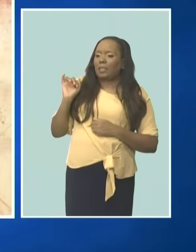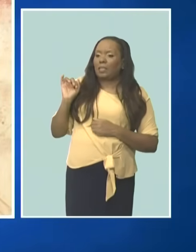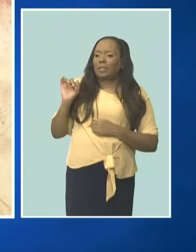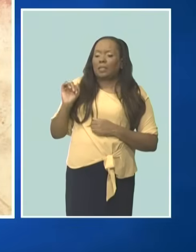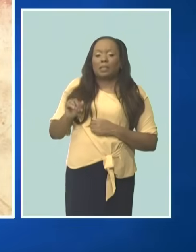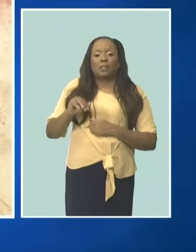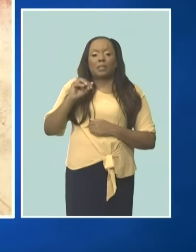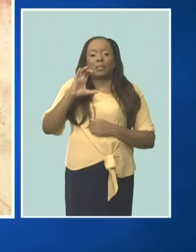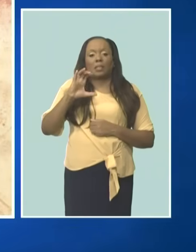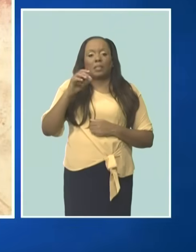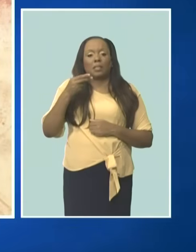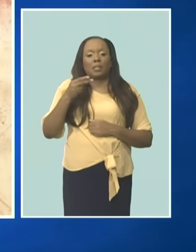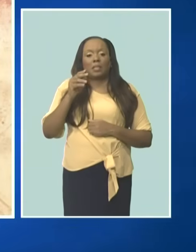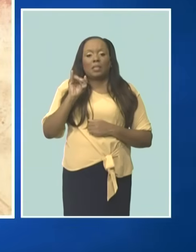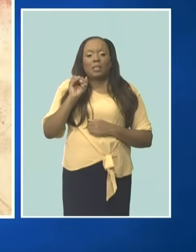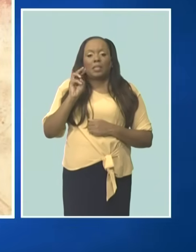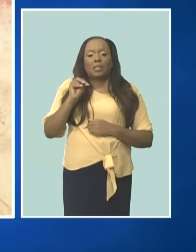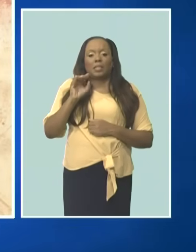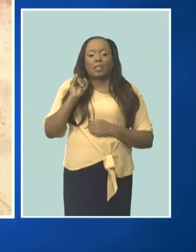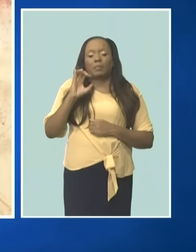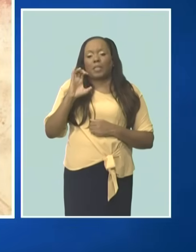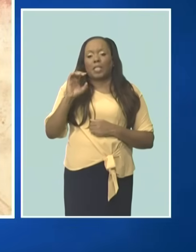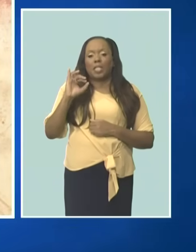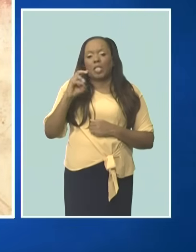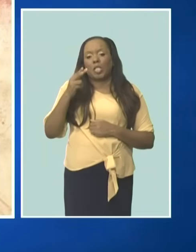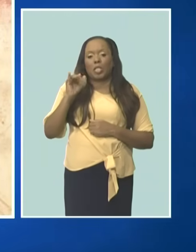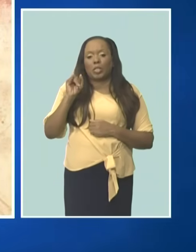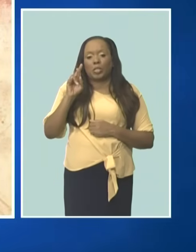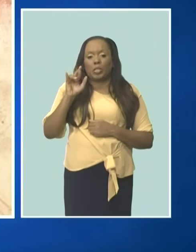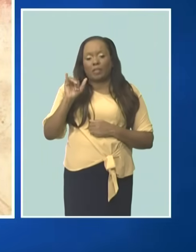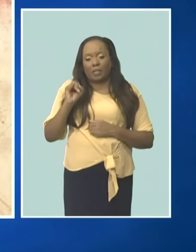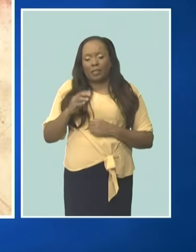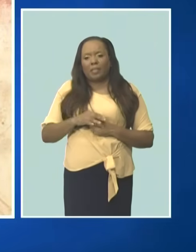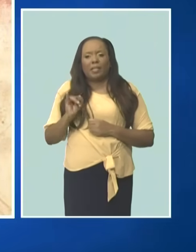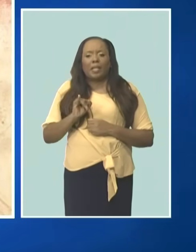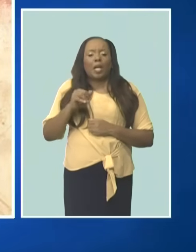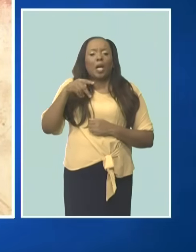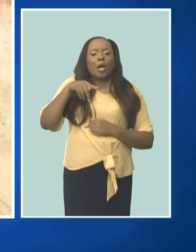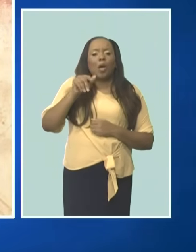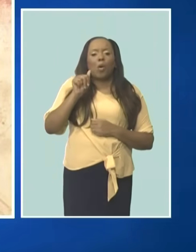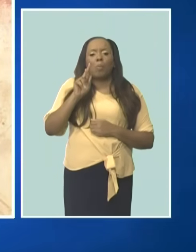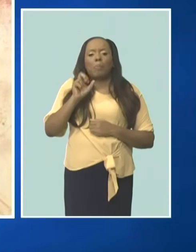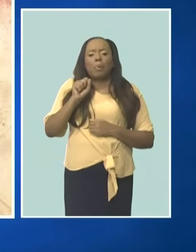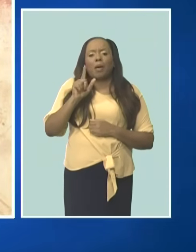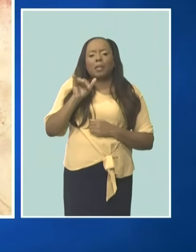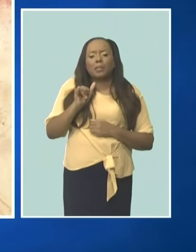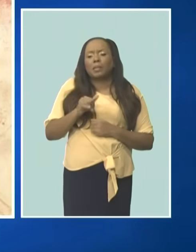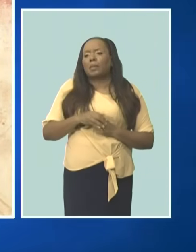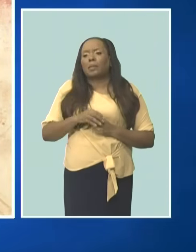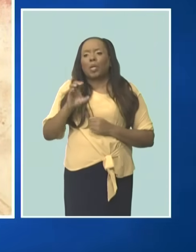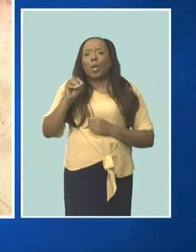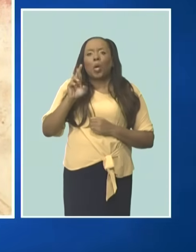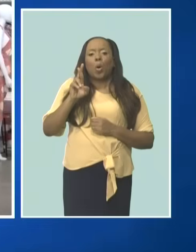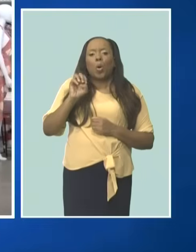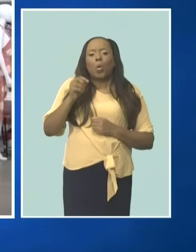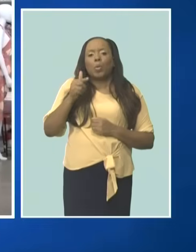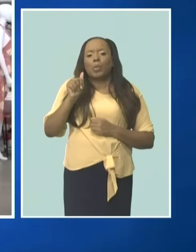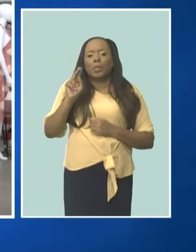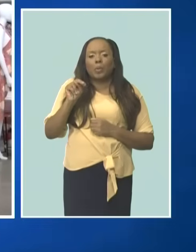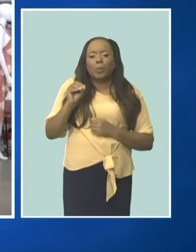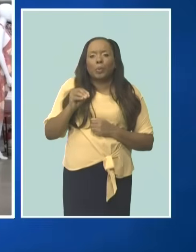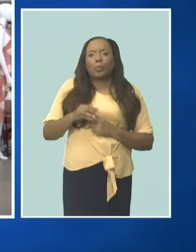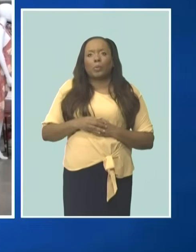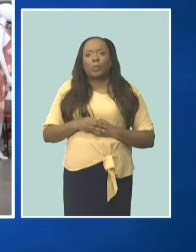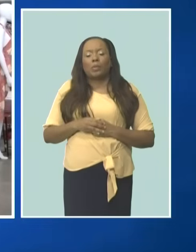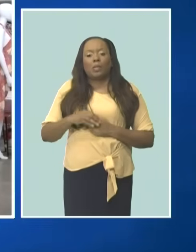chimichurri, spicy chimichurri. It has different things like oregano, parsley, but it also has ghost peppers.